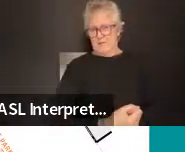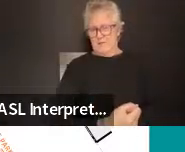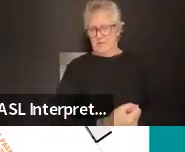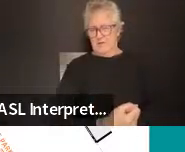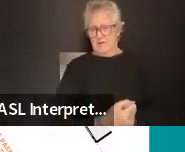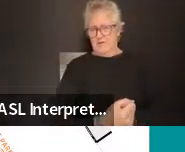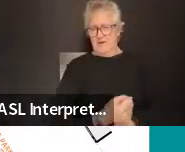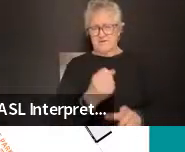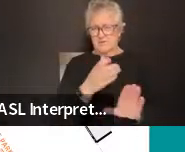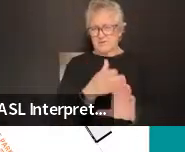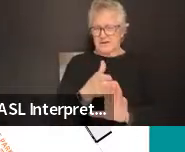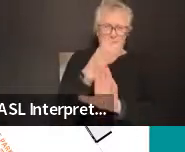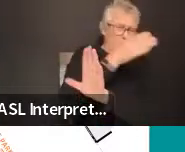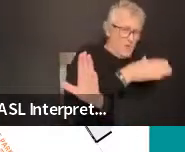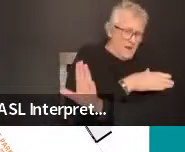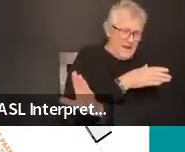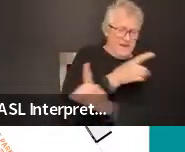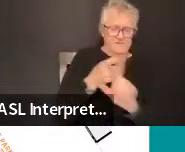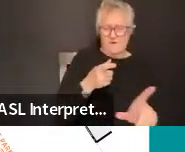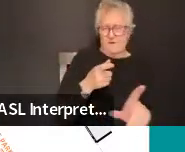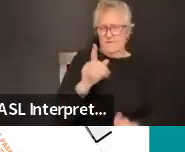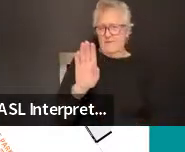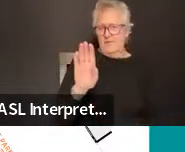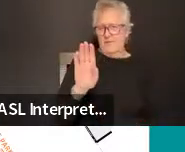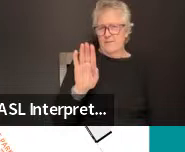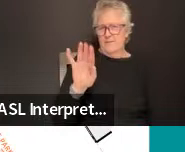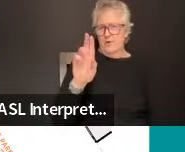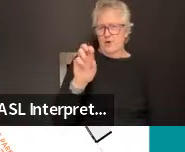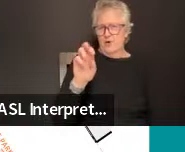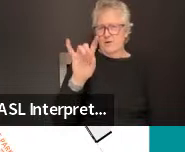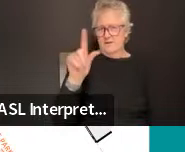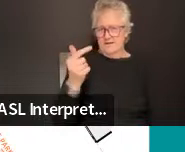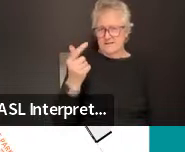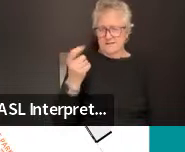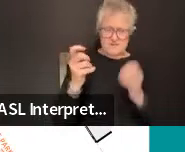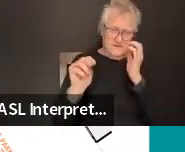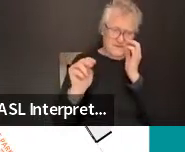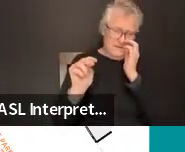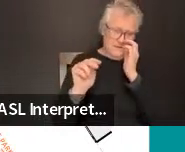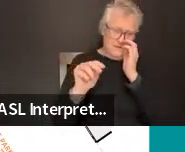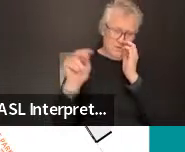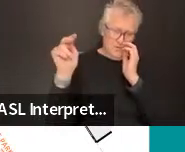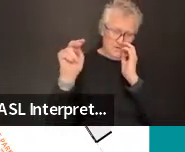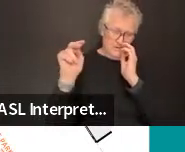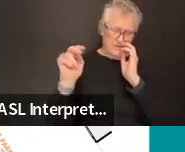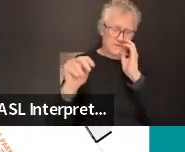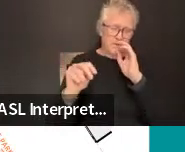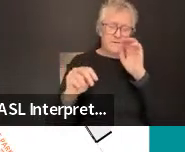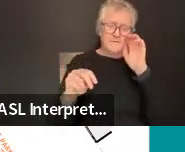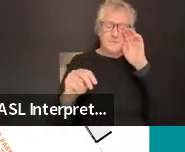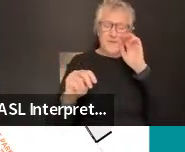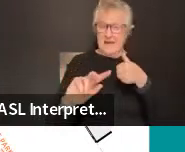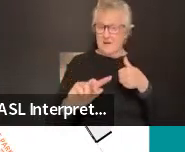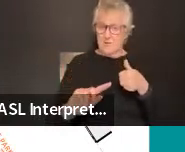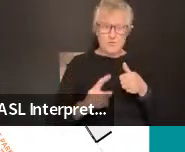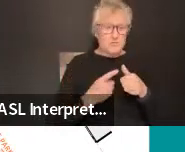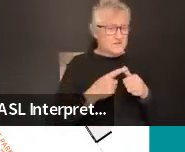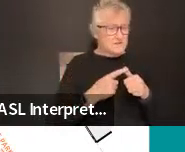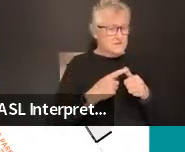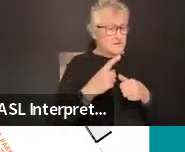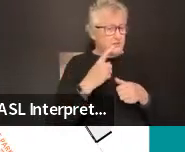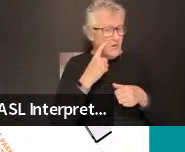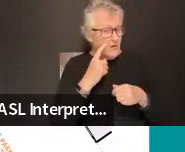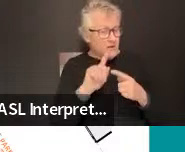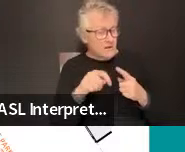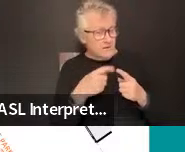right-of-way. And also, the original attempt was to perhaps see about getting an entrance that is on the south